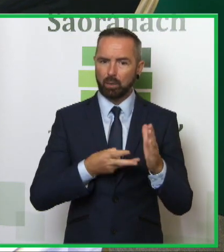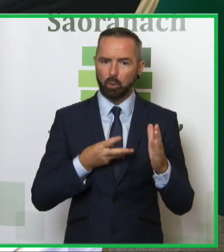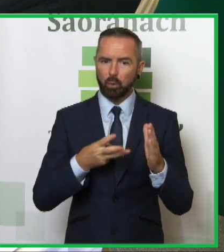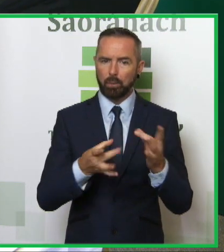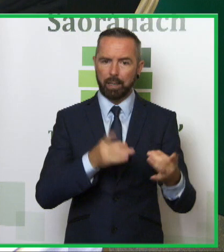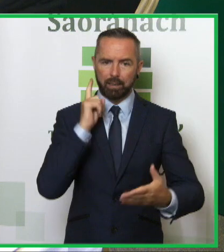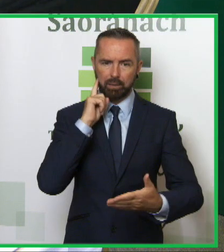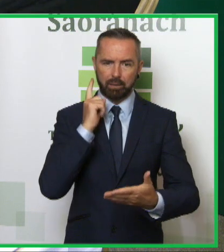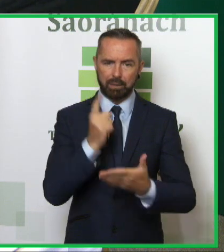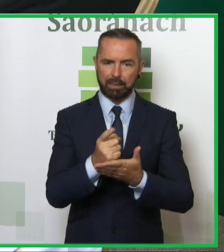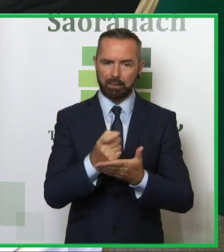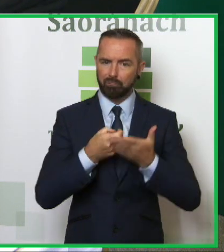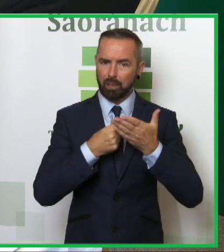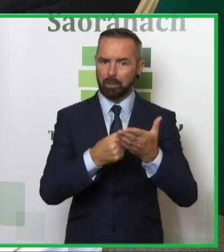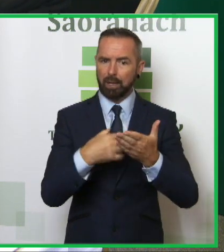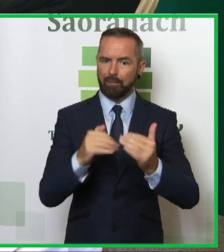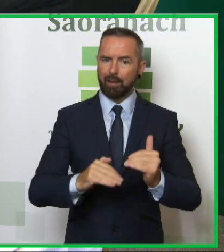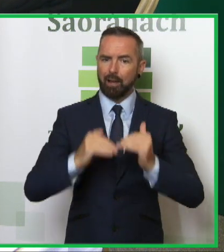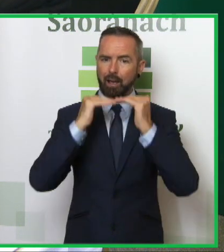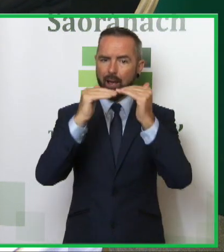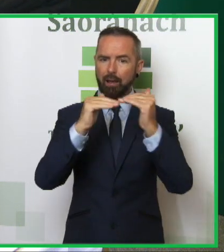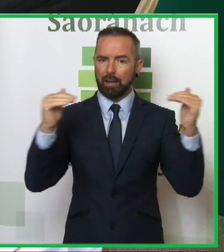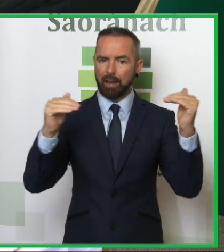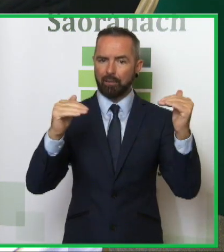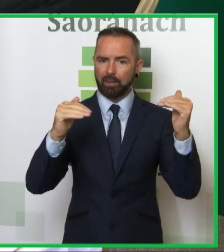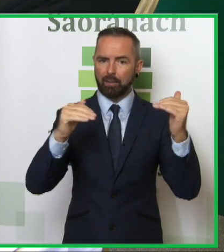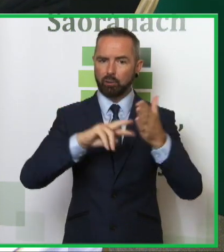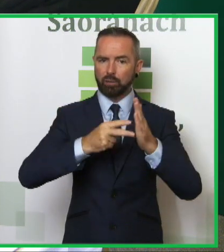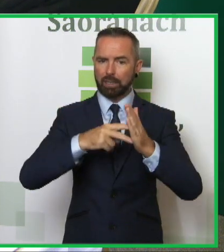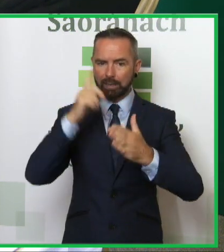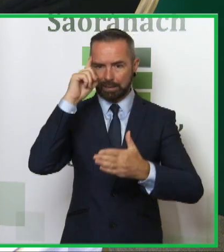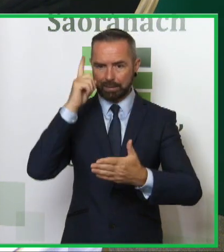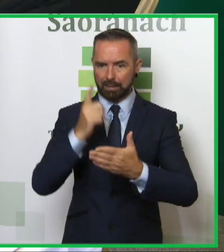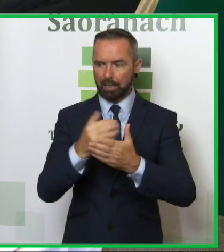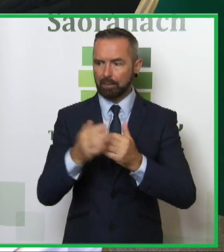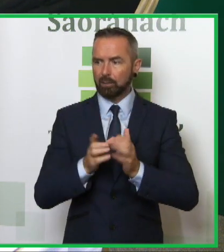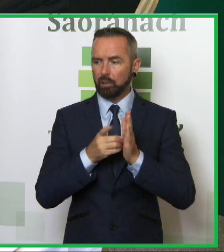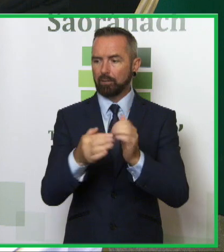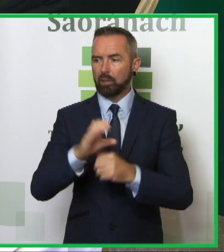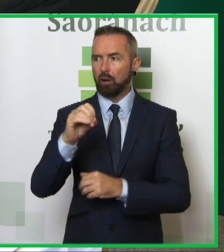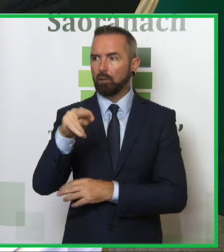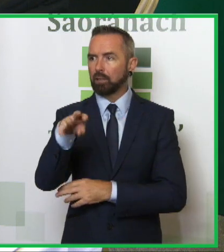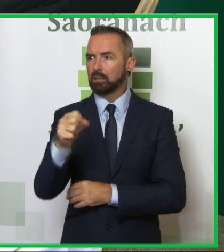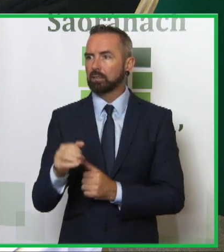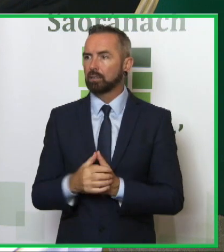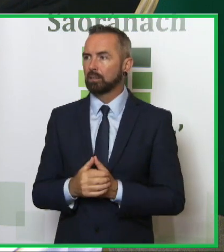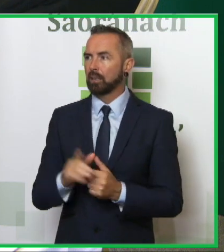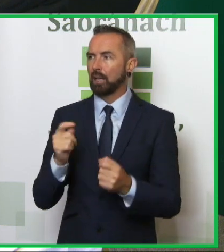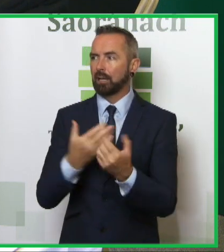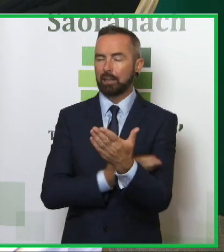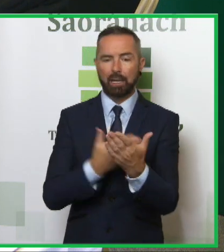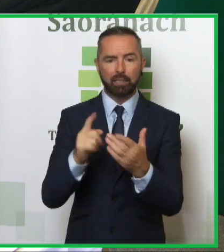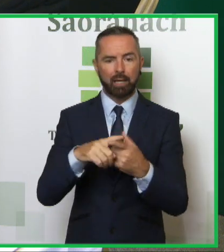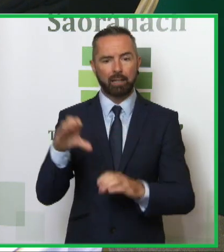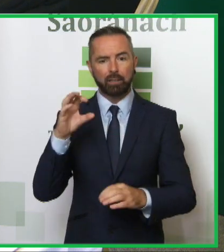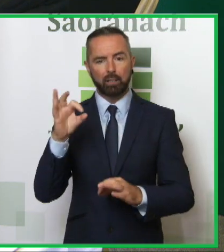its recommendations is to give high-level strategic sense of direction to the Oireachtas, but to let the Oireachtas and the legislator and the government